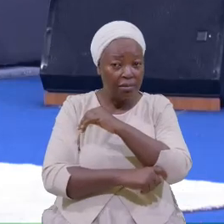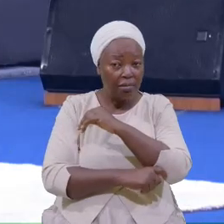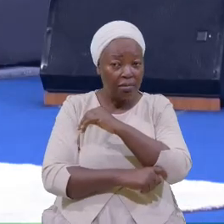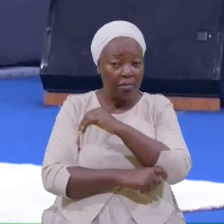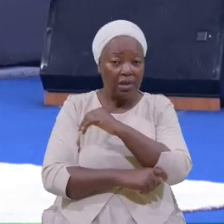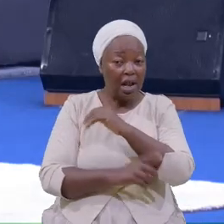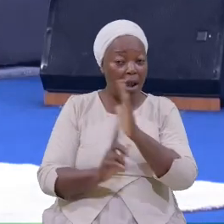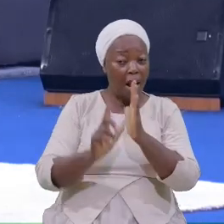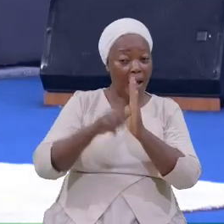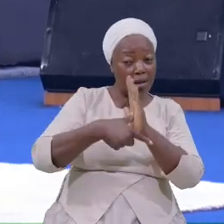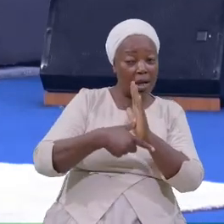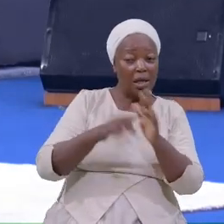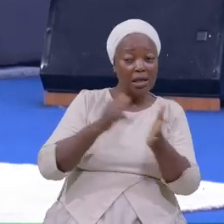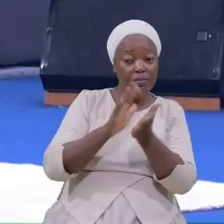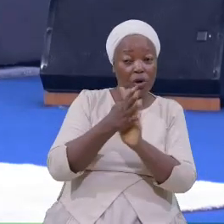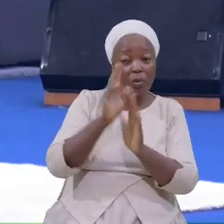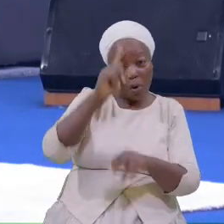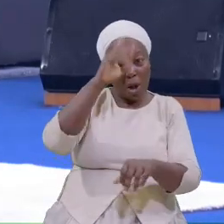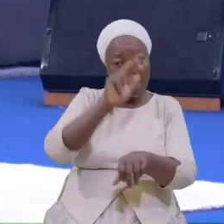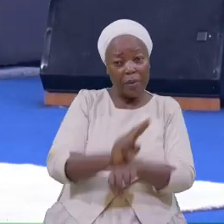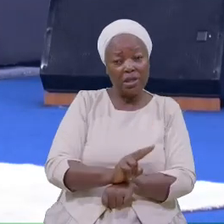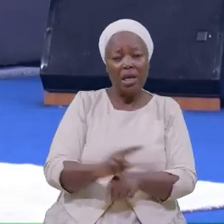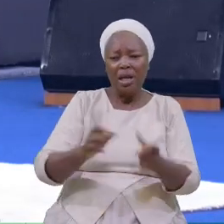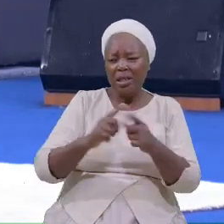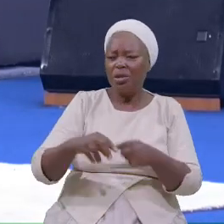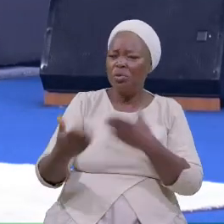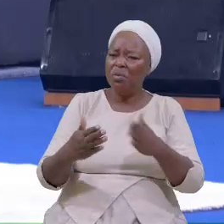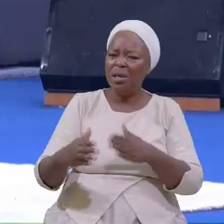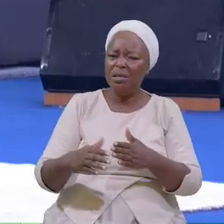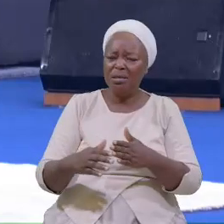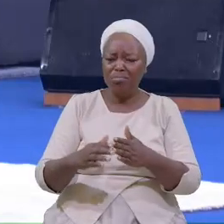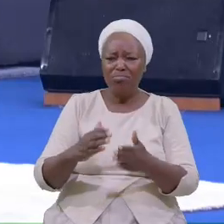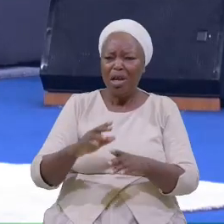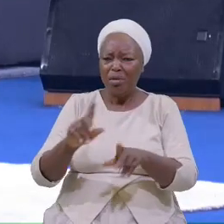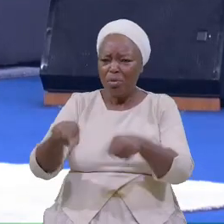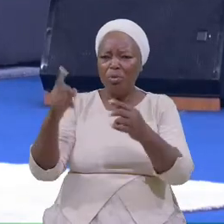eventually it becomes your habit and you might end up in prison.